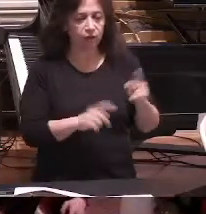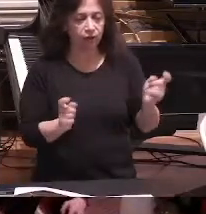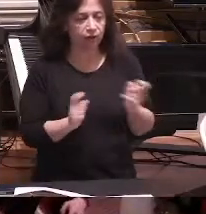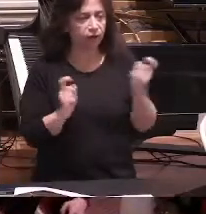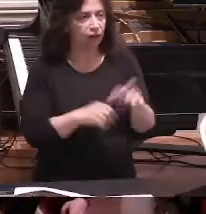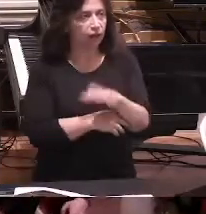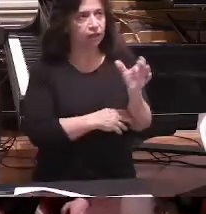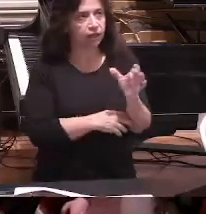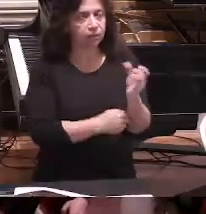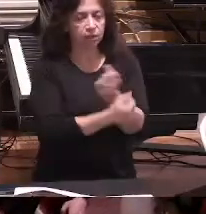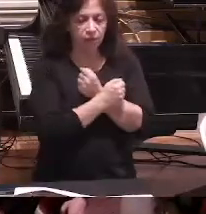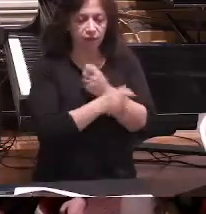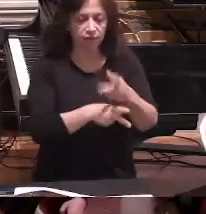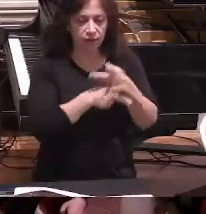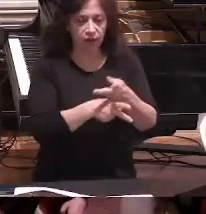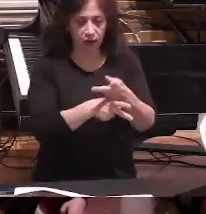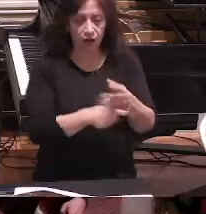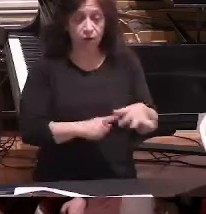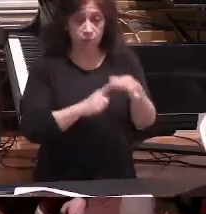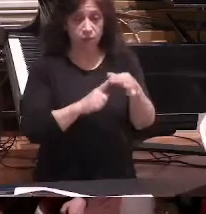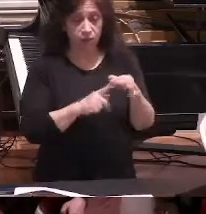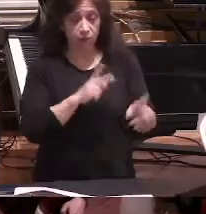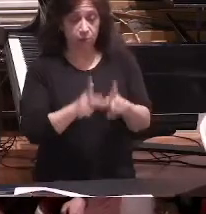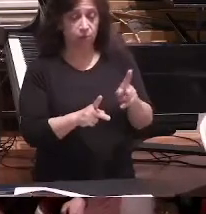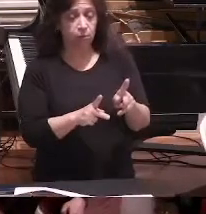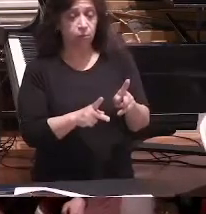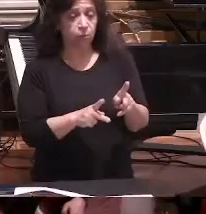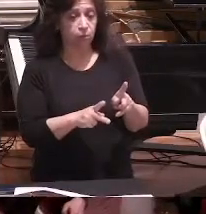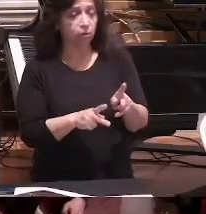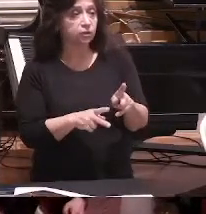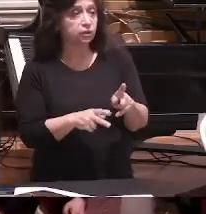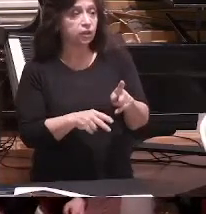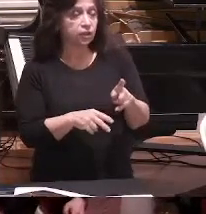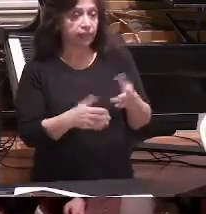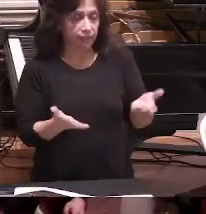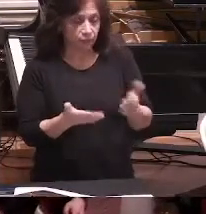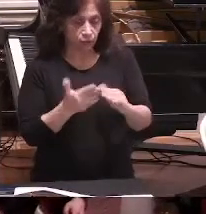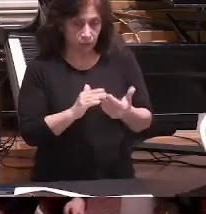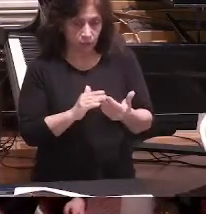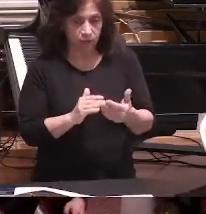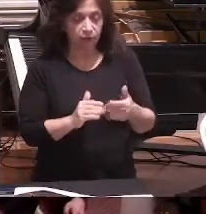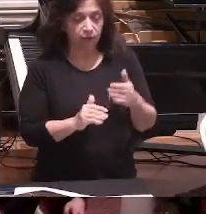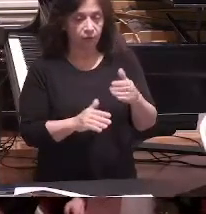care, particularly those in our community suffering recent and unexpected losses.